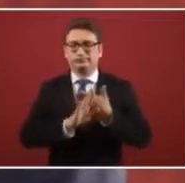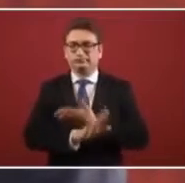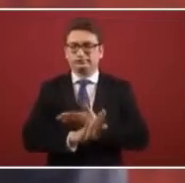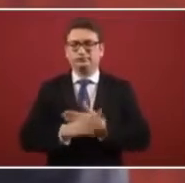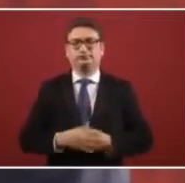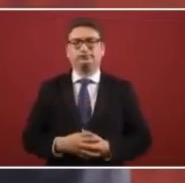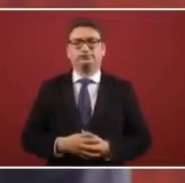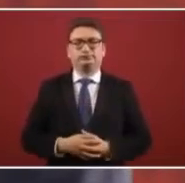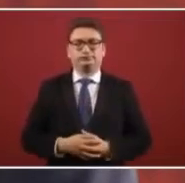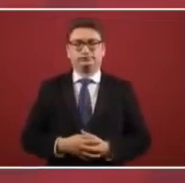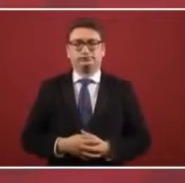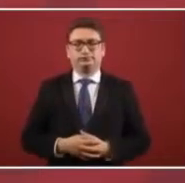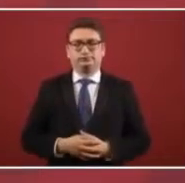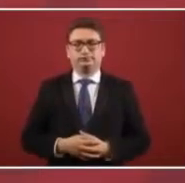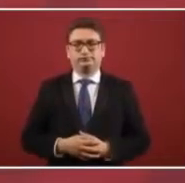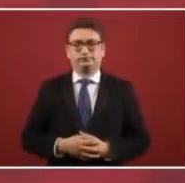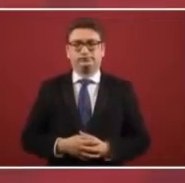That every time